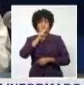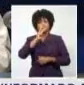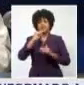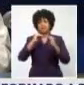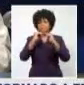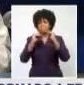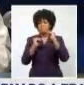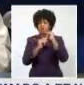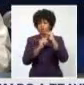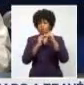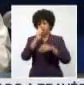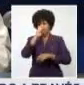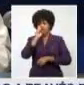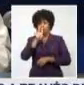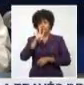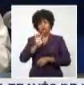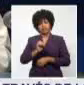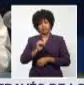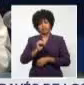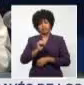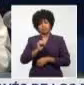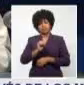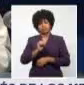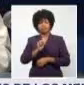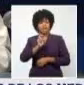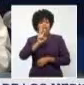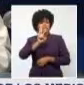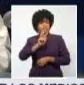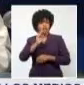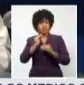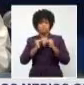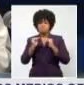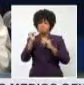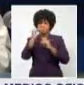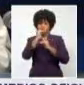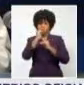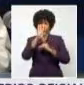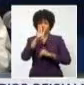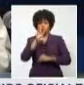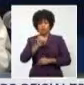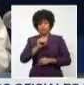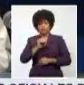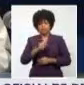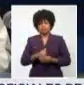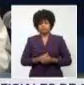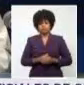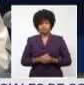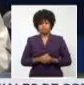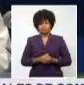over 40 years of age. So that's 50-50. It must be said that